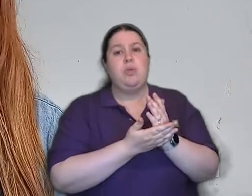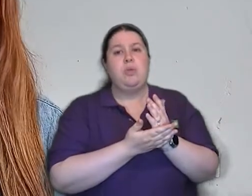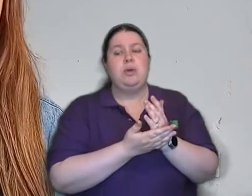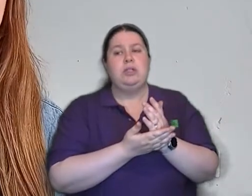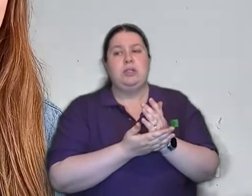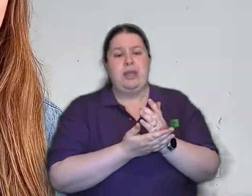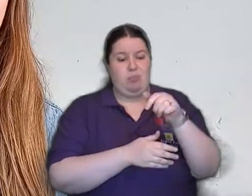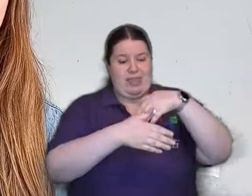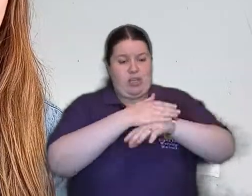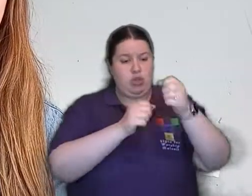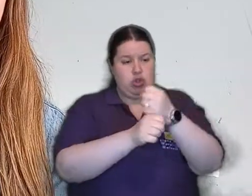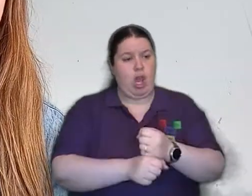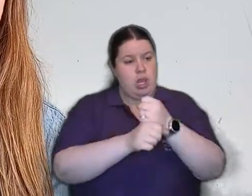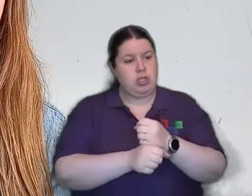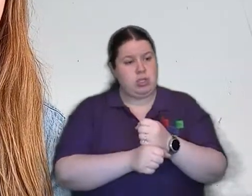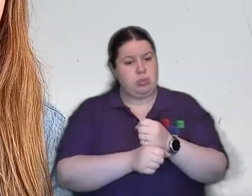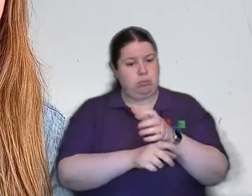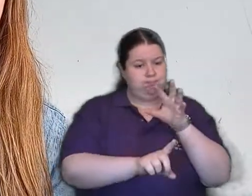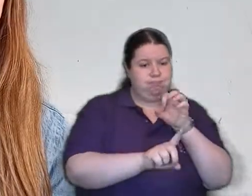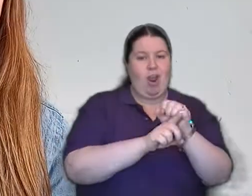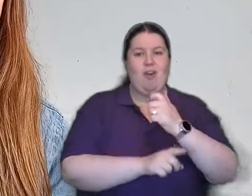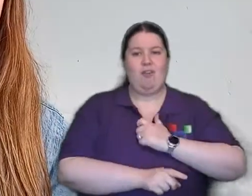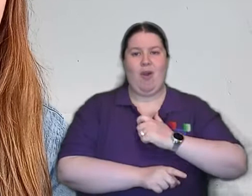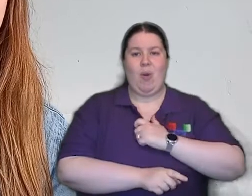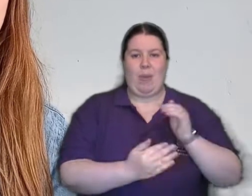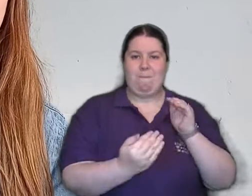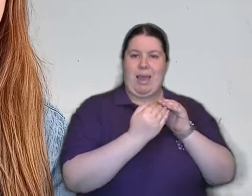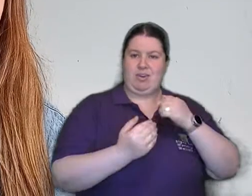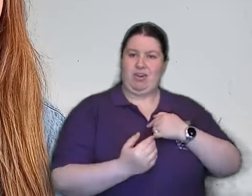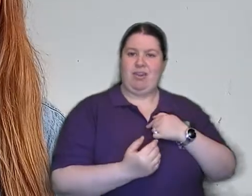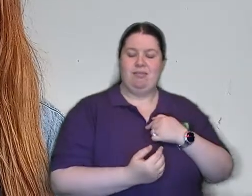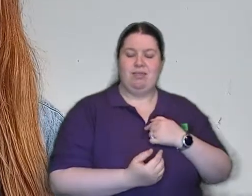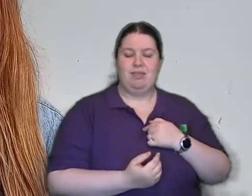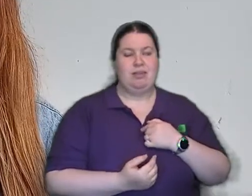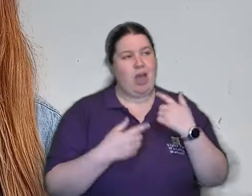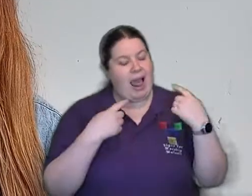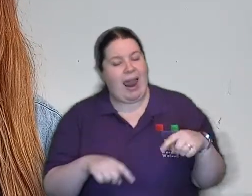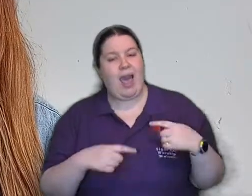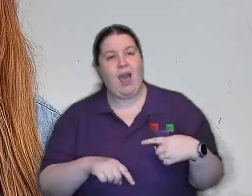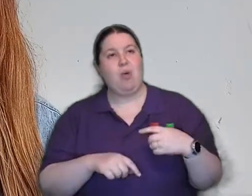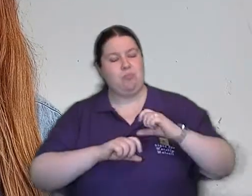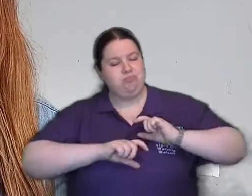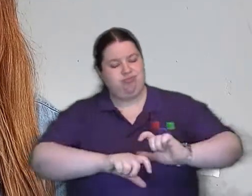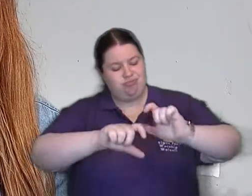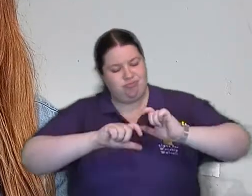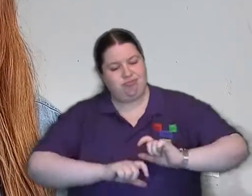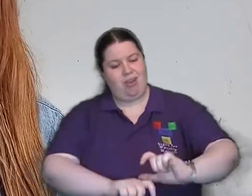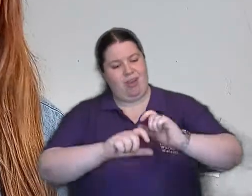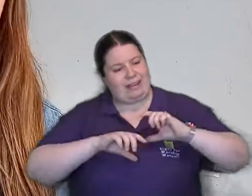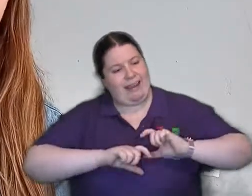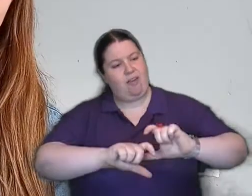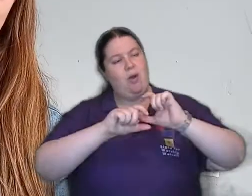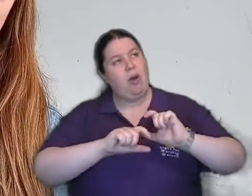church that suit our God-given gifts and character. Let perseverance finish its work. You will